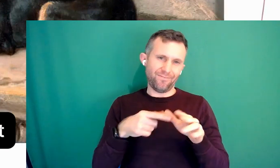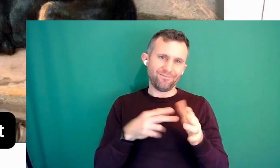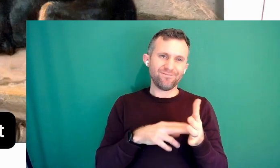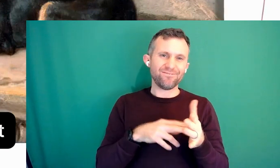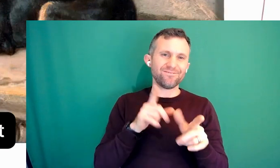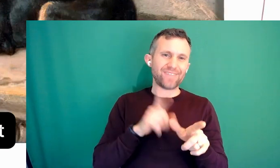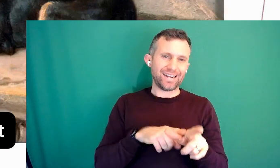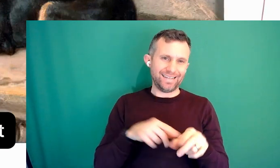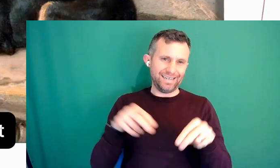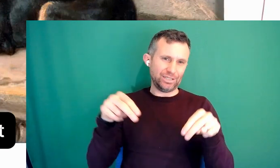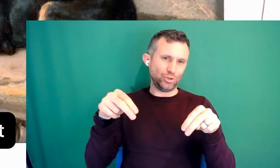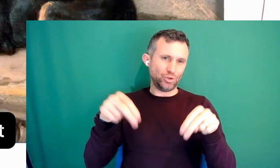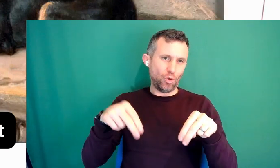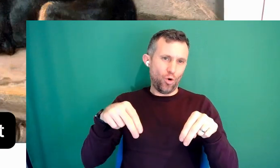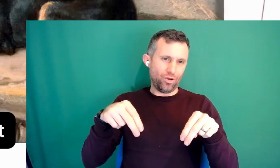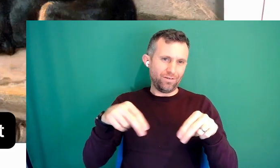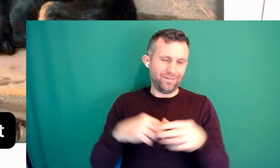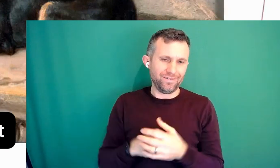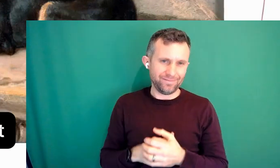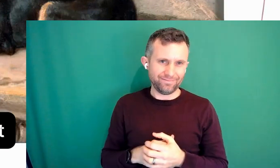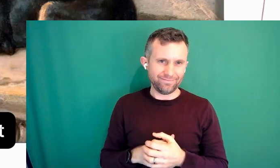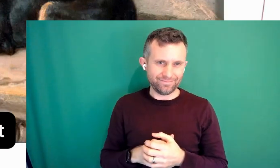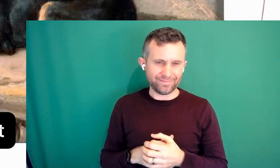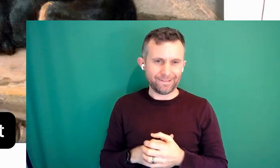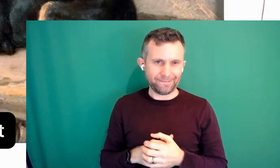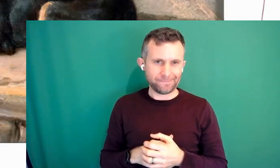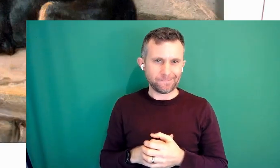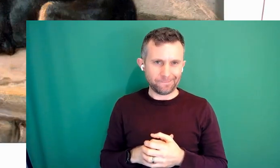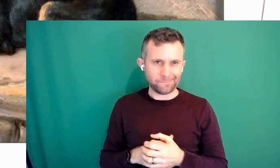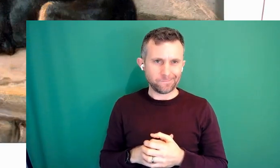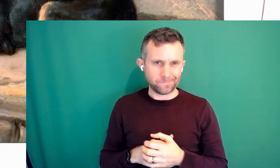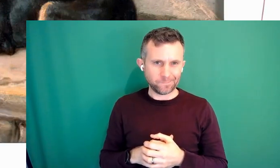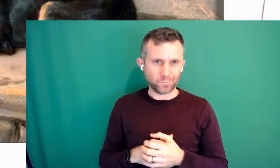later, and this dramatic portrait.